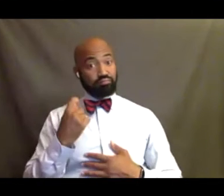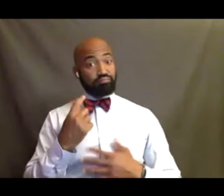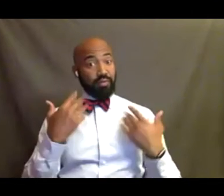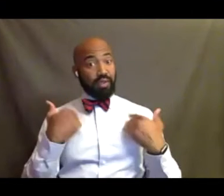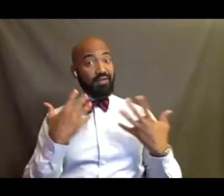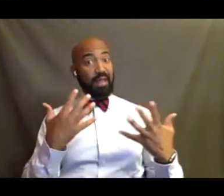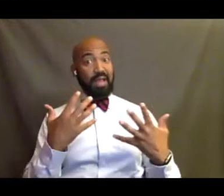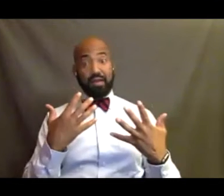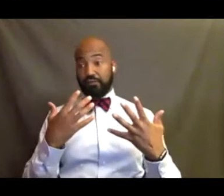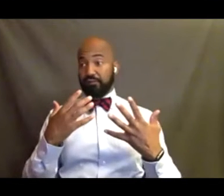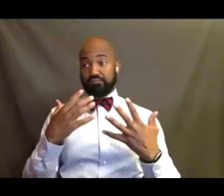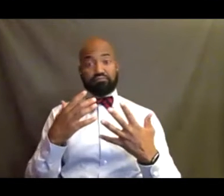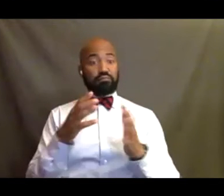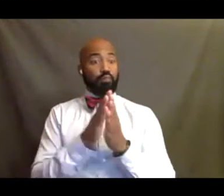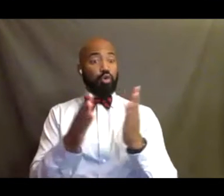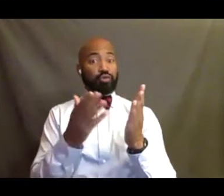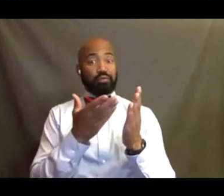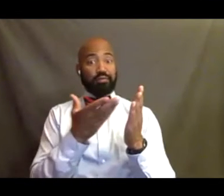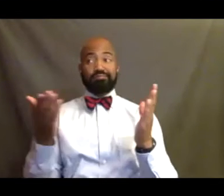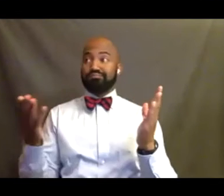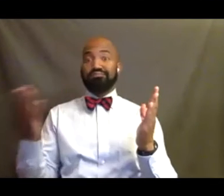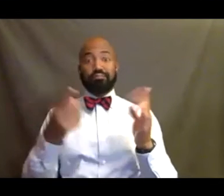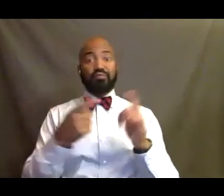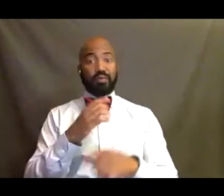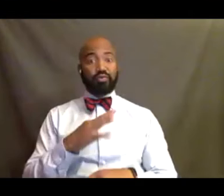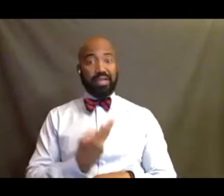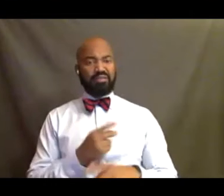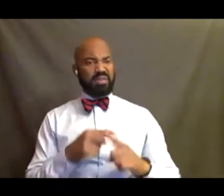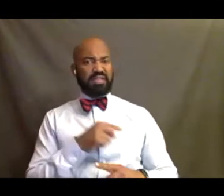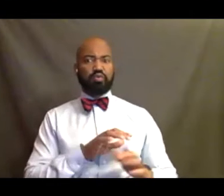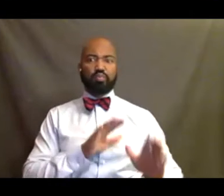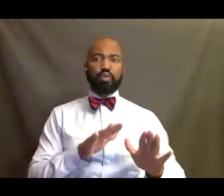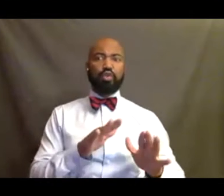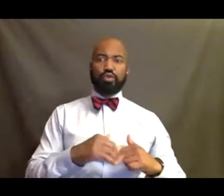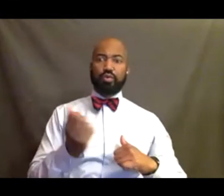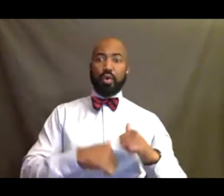but this one got pushed so fast or pushed so hard because of